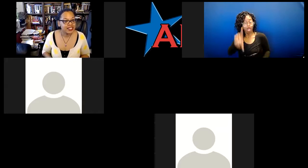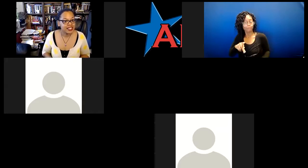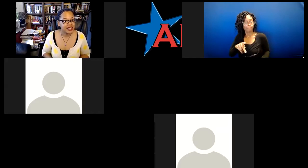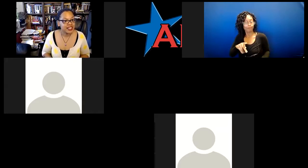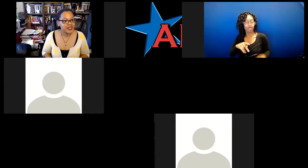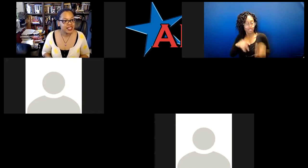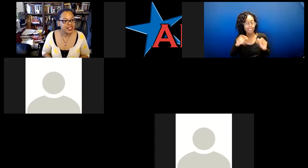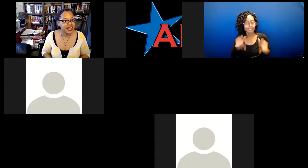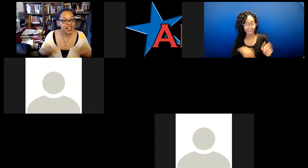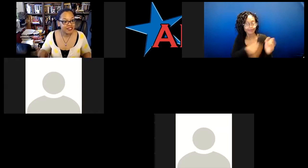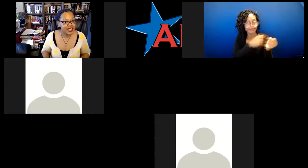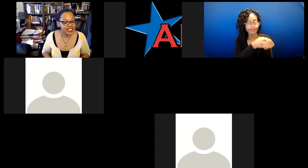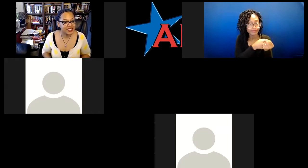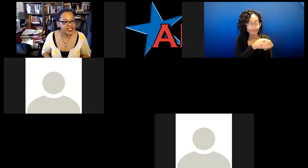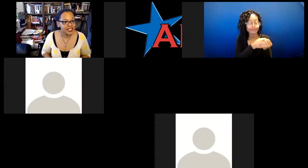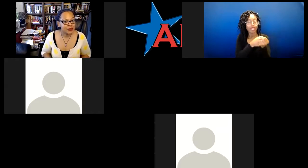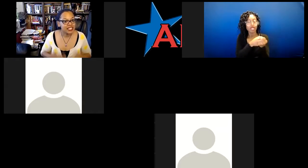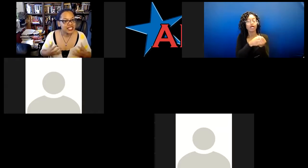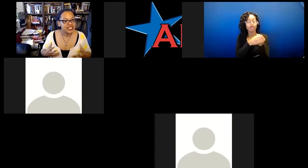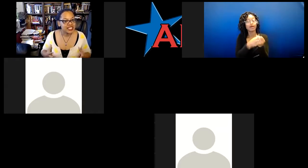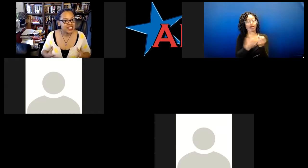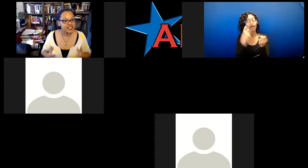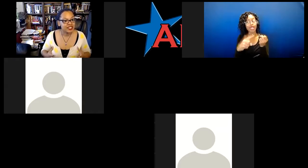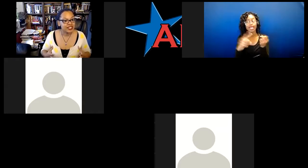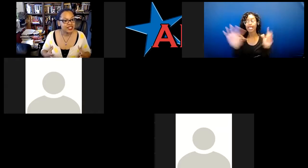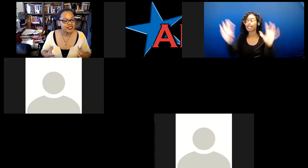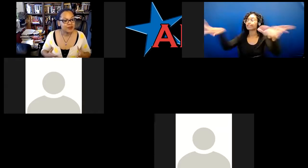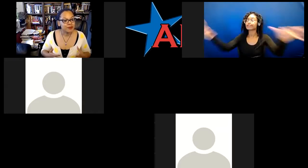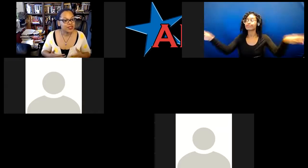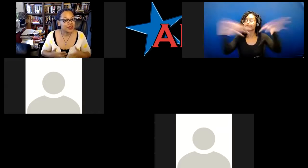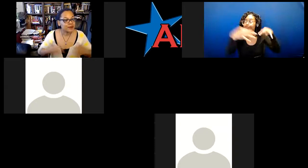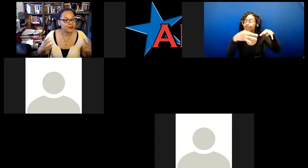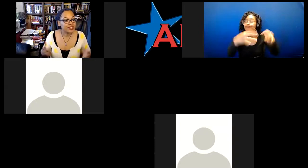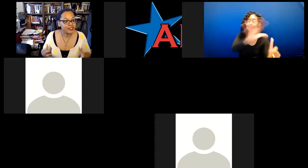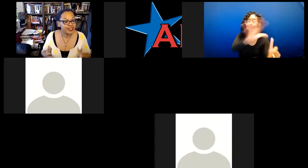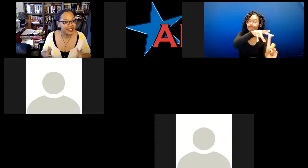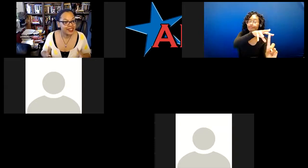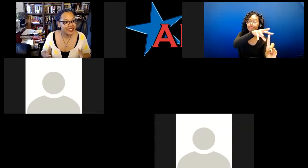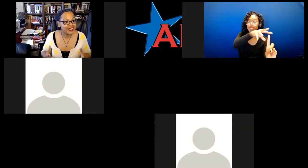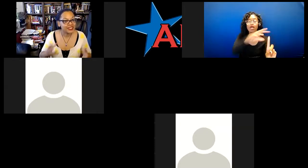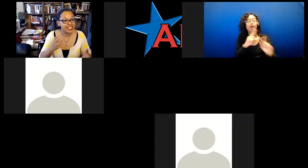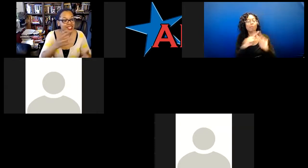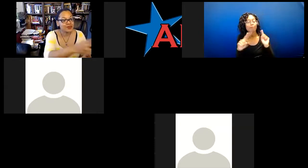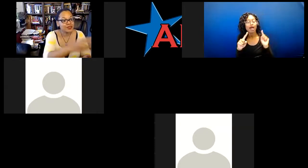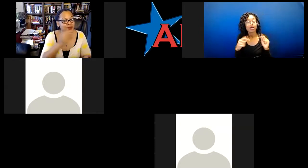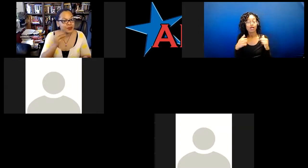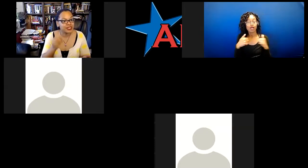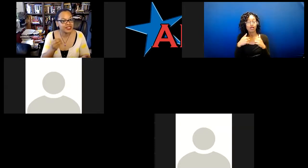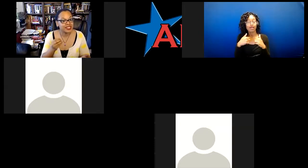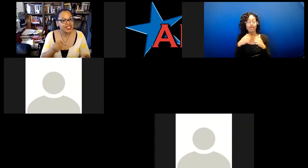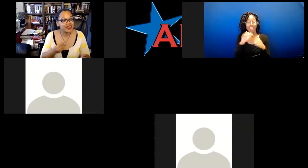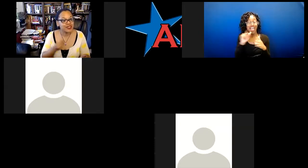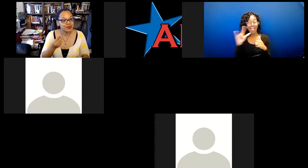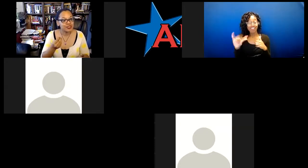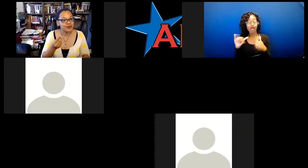not saying that you can't advocate, but it is saying don't, what I call, be an Ursula ally. Don't take someone's voice